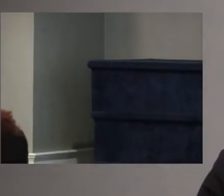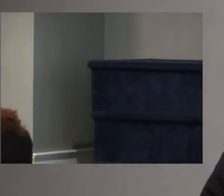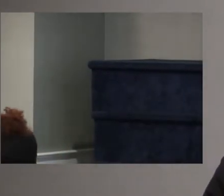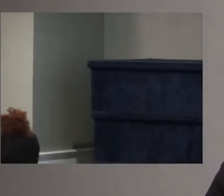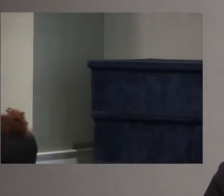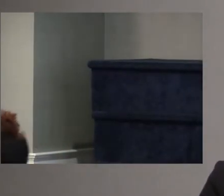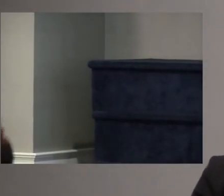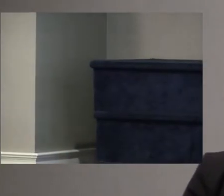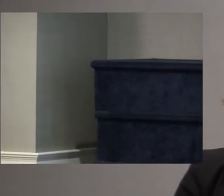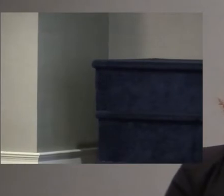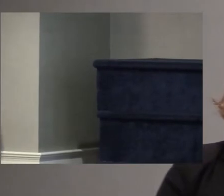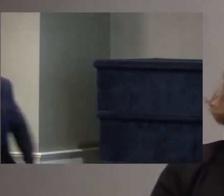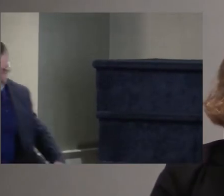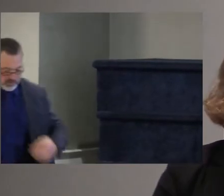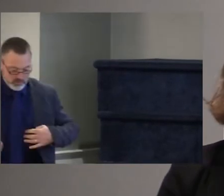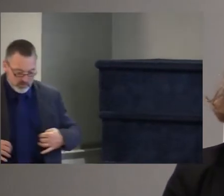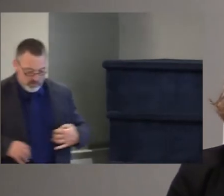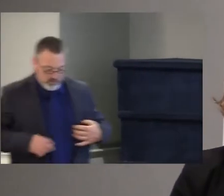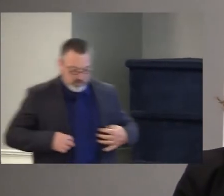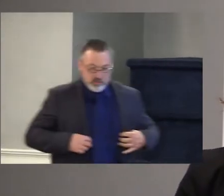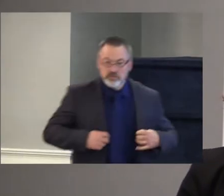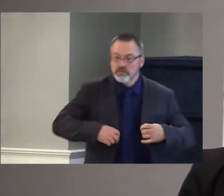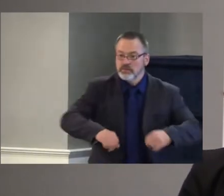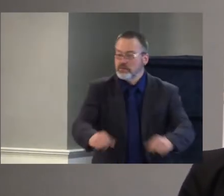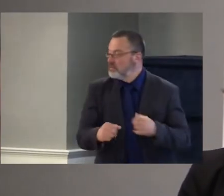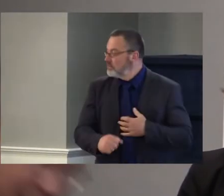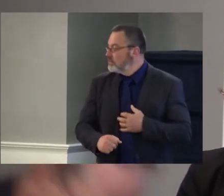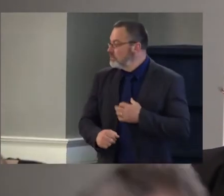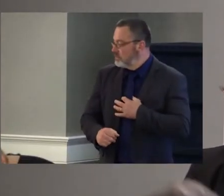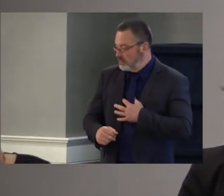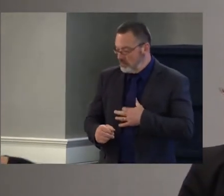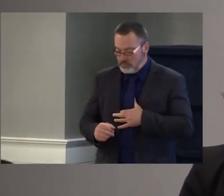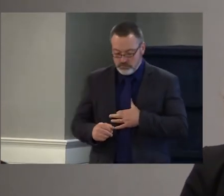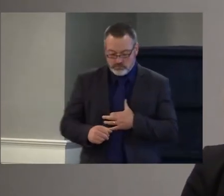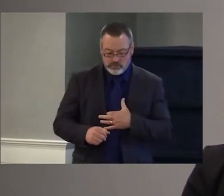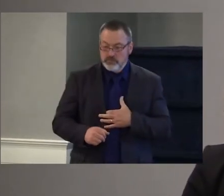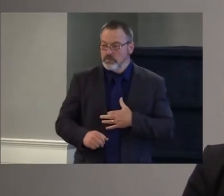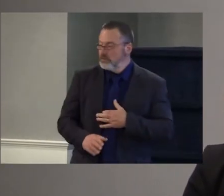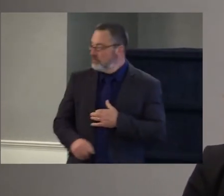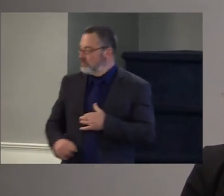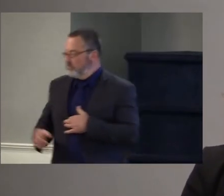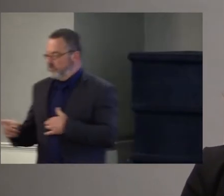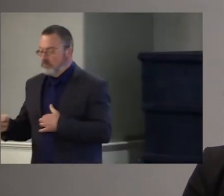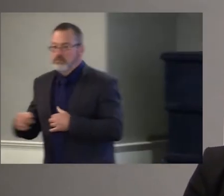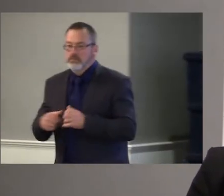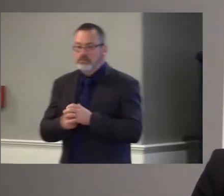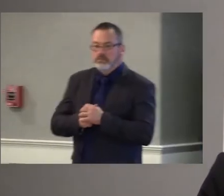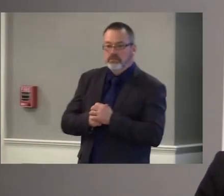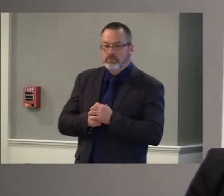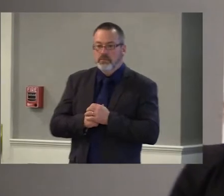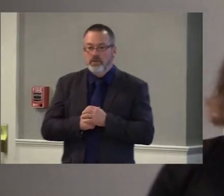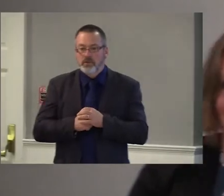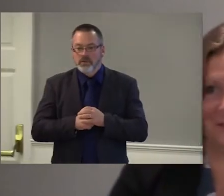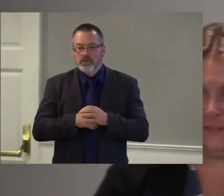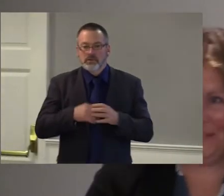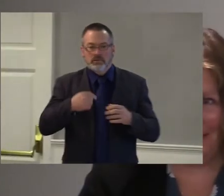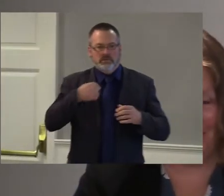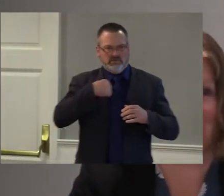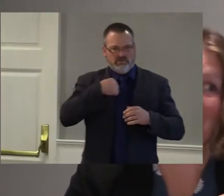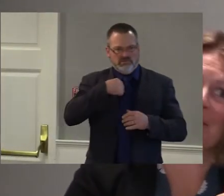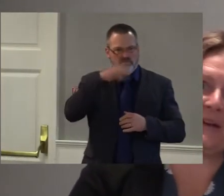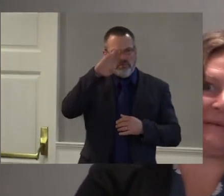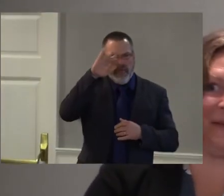Thank you, Theo. I just realized how really overly long that bio is, so I need to dial that back for